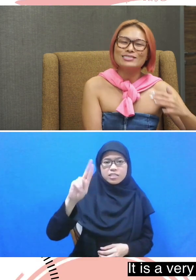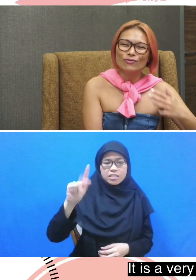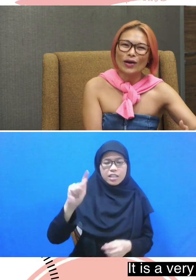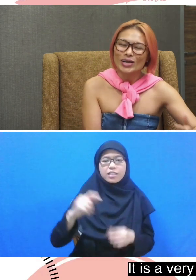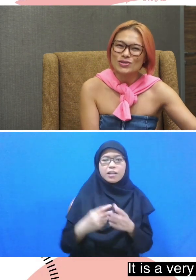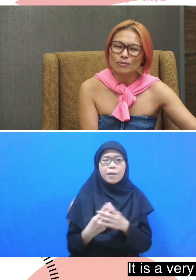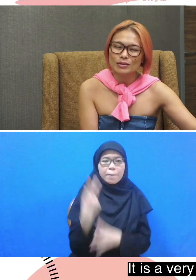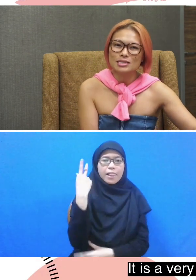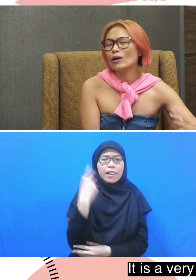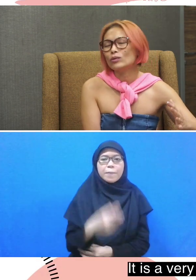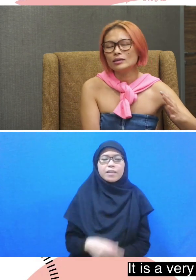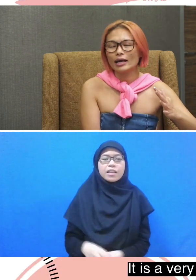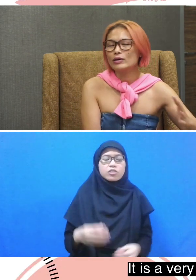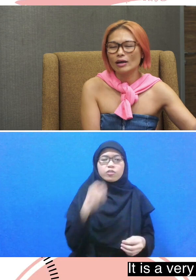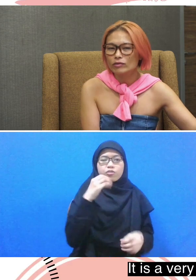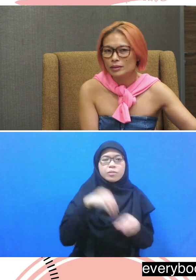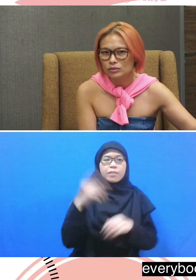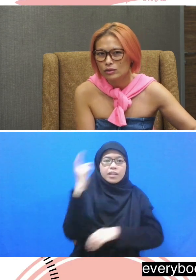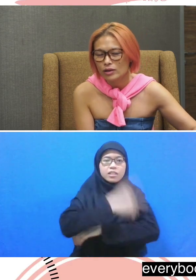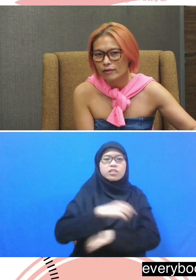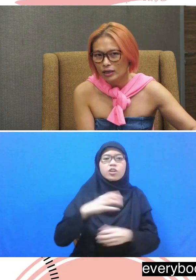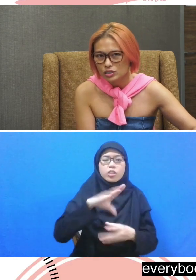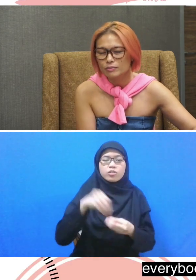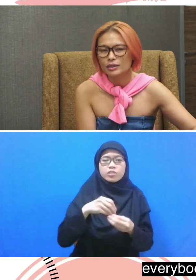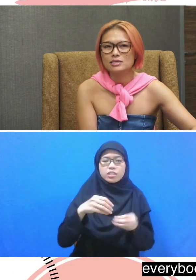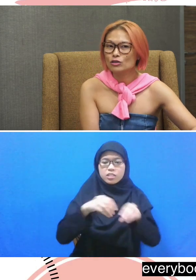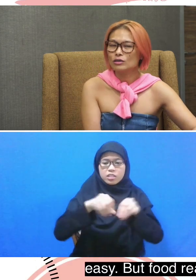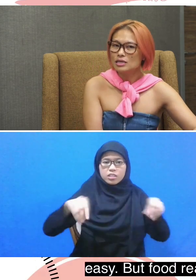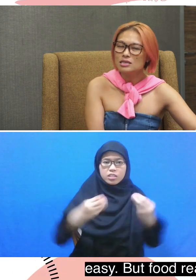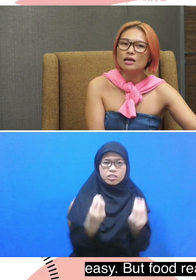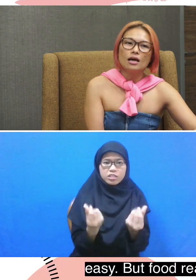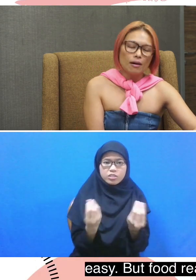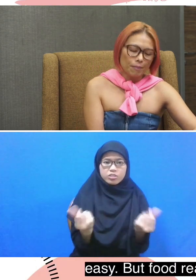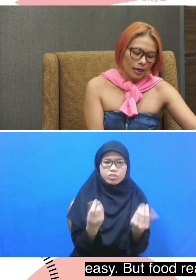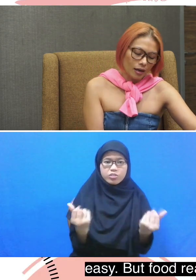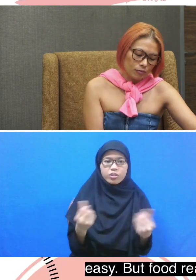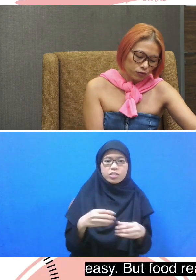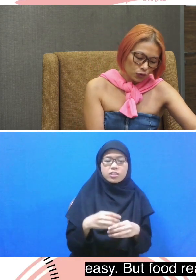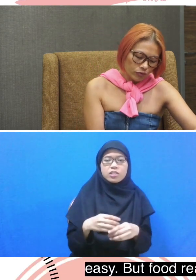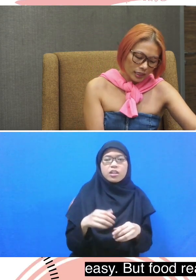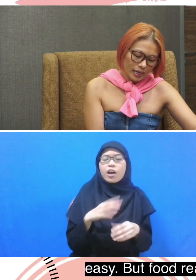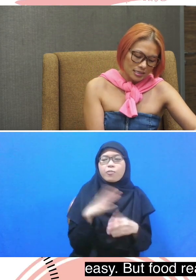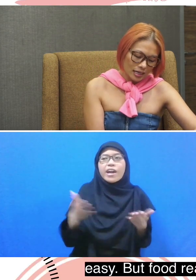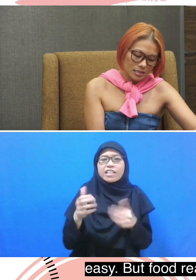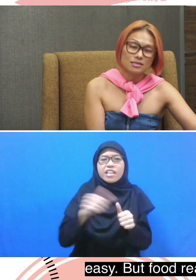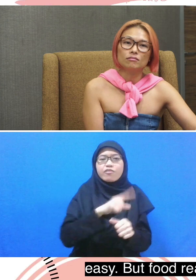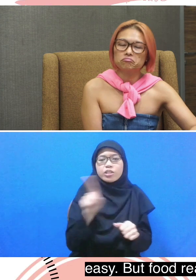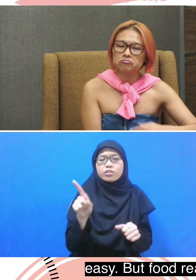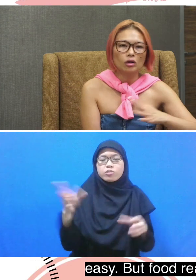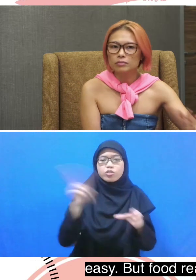It is a very interesting business. I wouldn't encourage everybody to get into agriculture because it's not easy. But food really